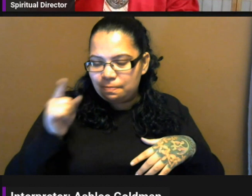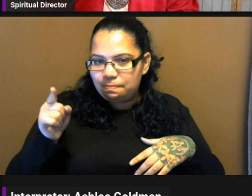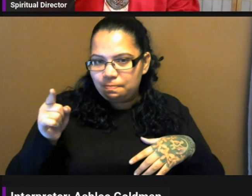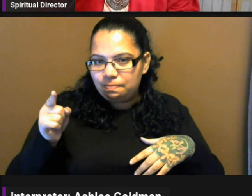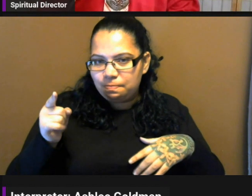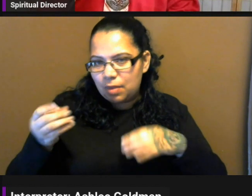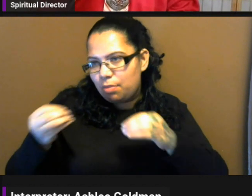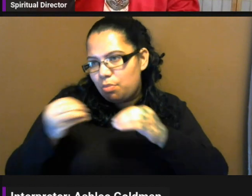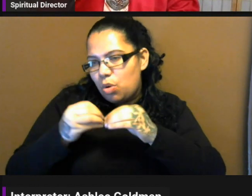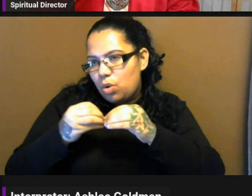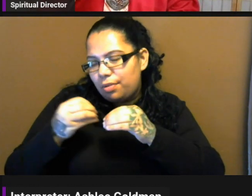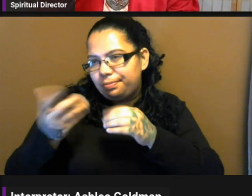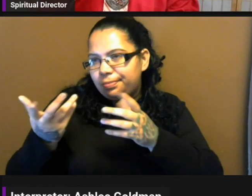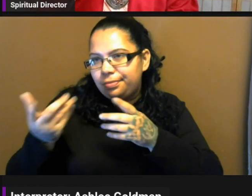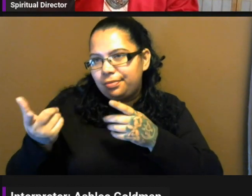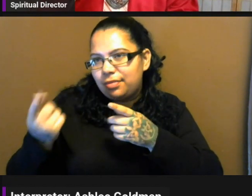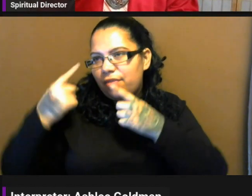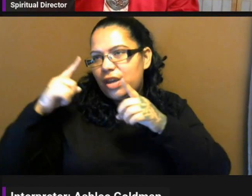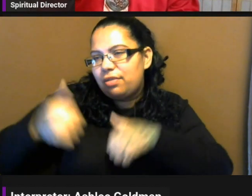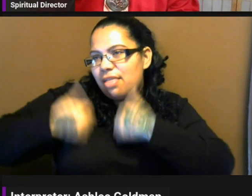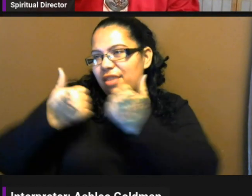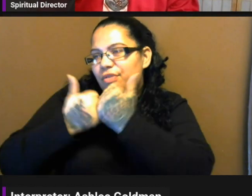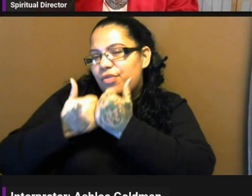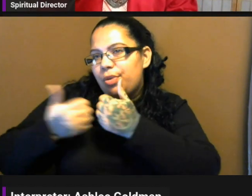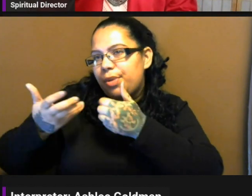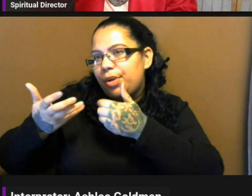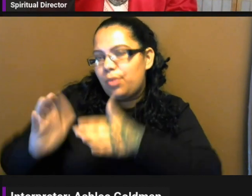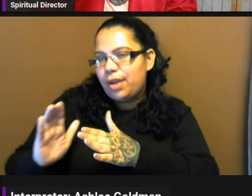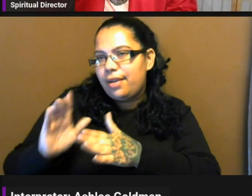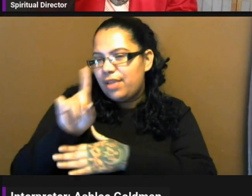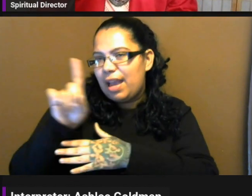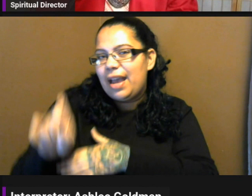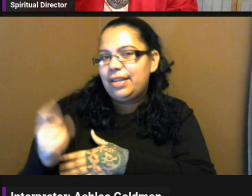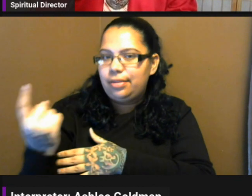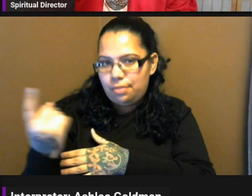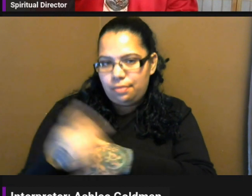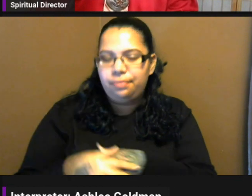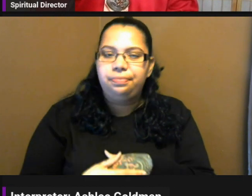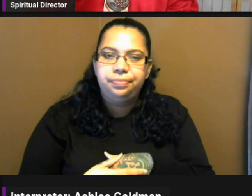more effective, life affirming way of asking the questions.